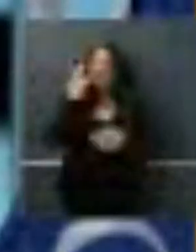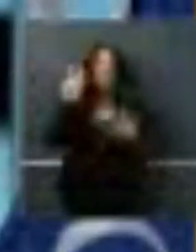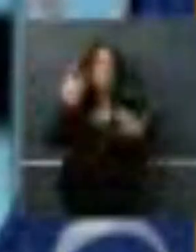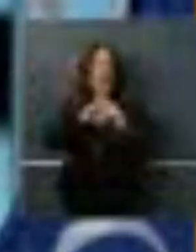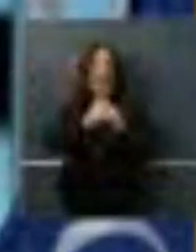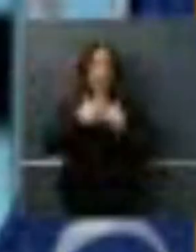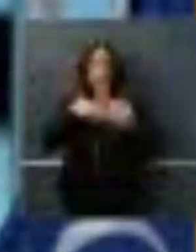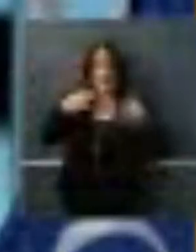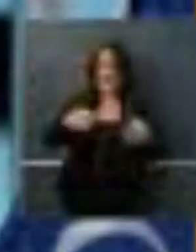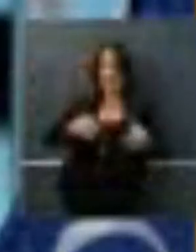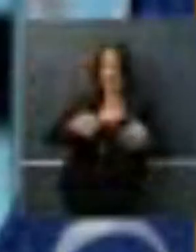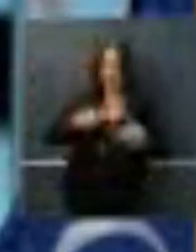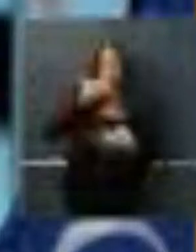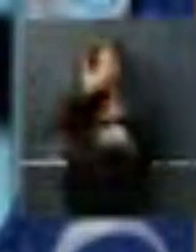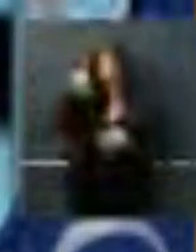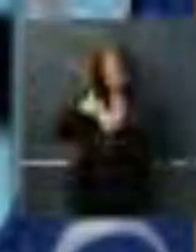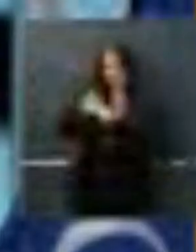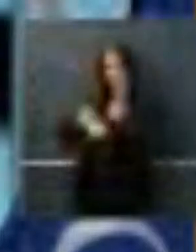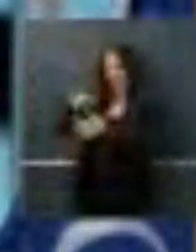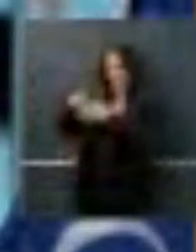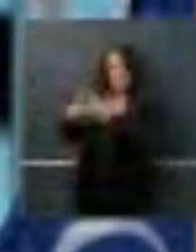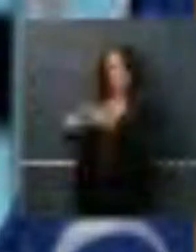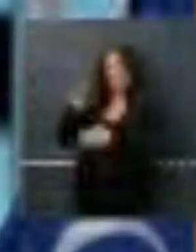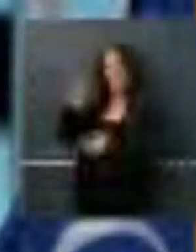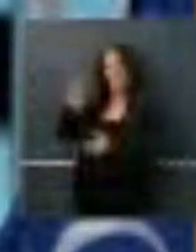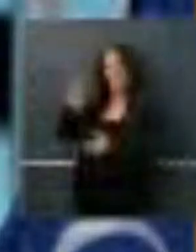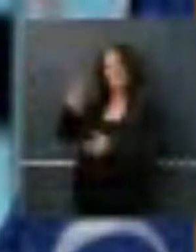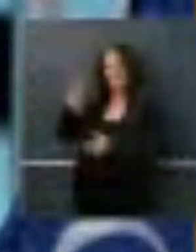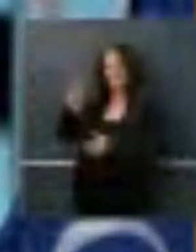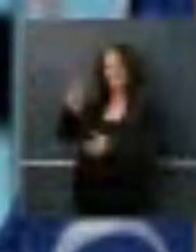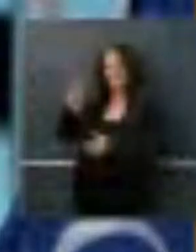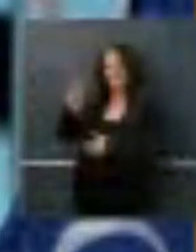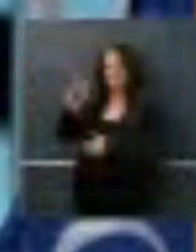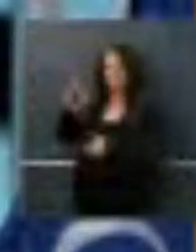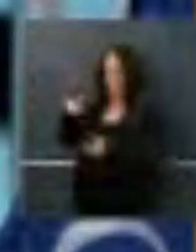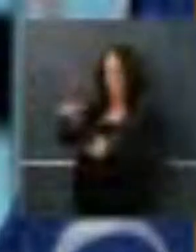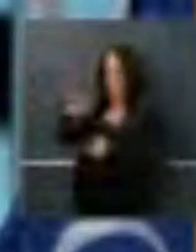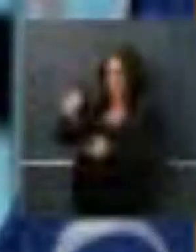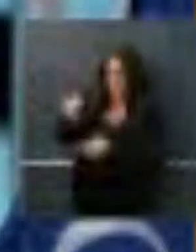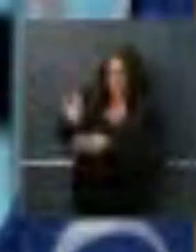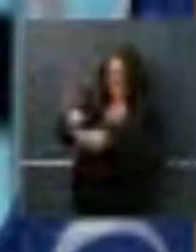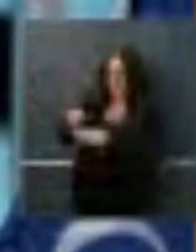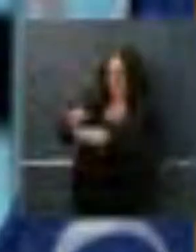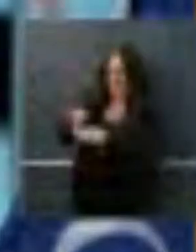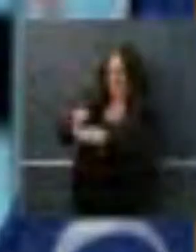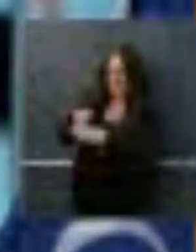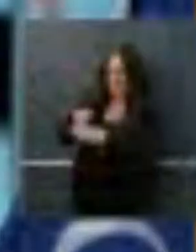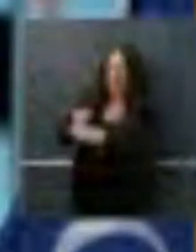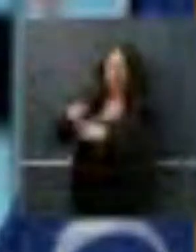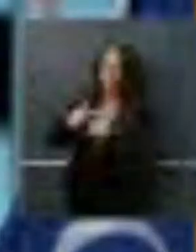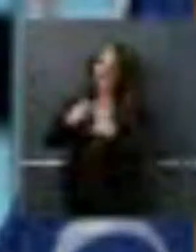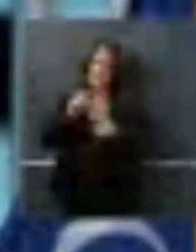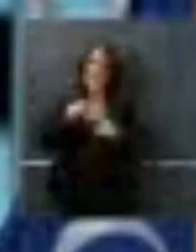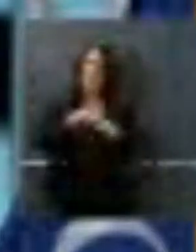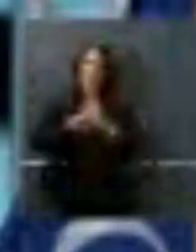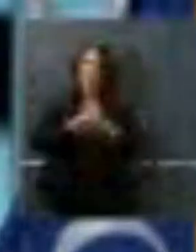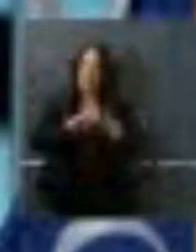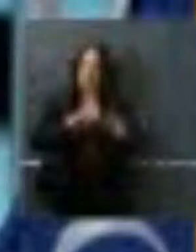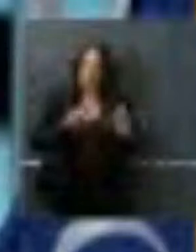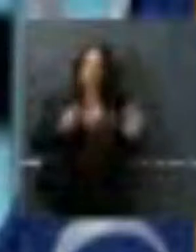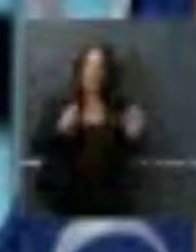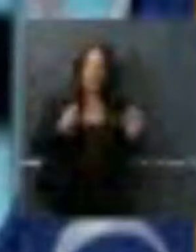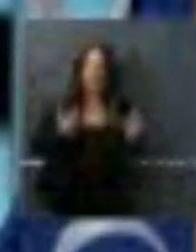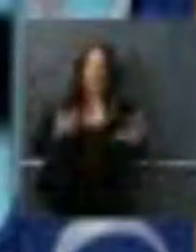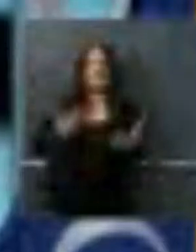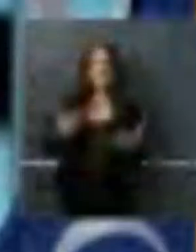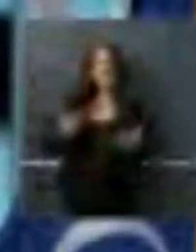other green lights and those other indicators provide us similar guidance in terms of making decisions. It won't be a letter I